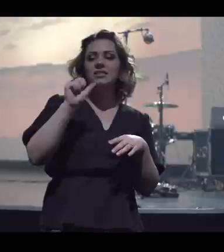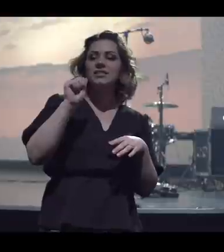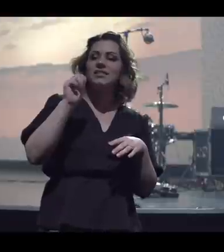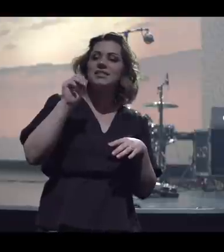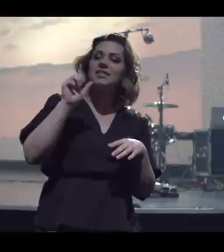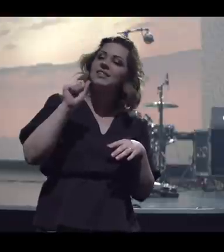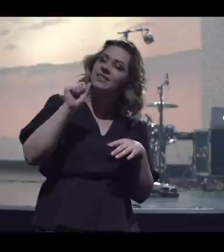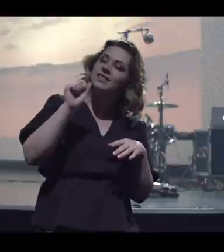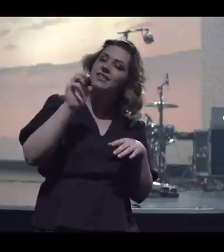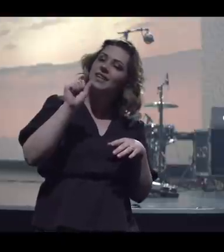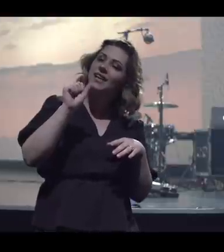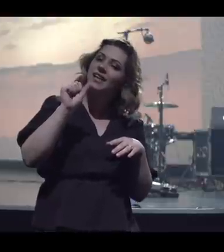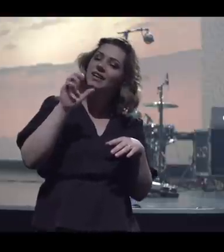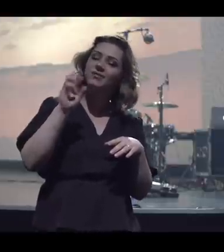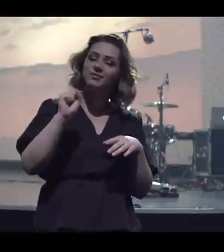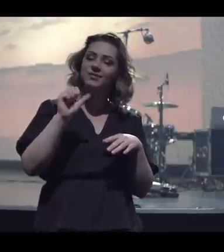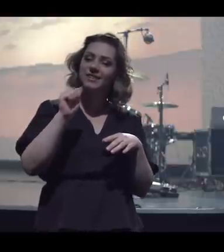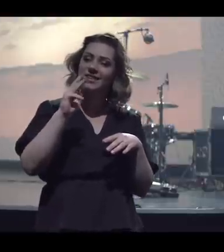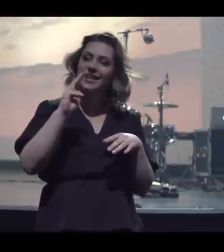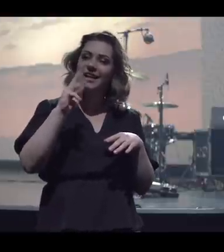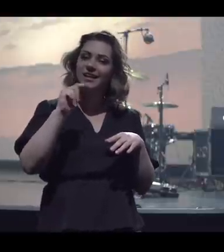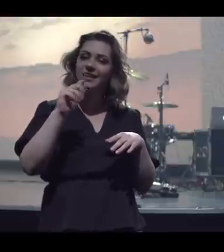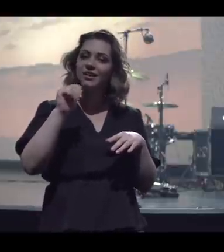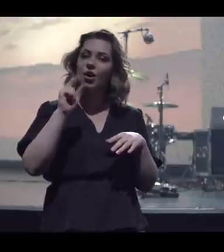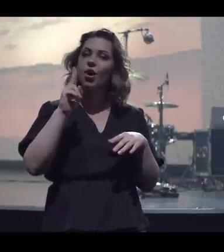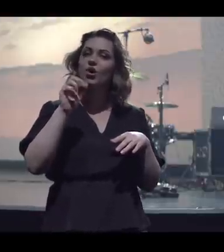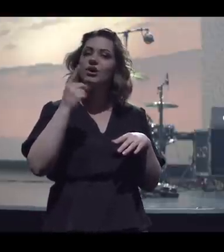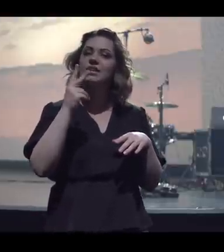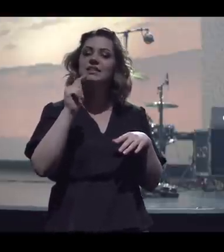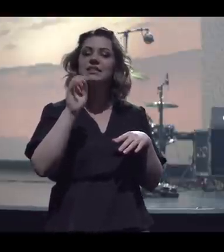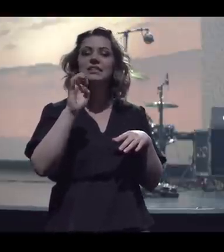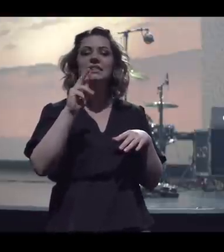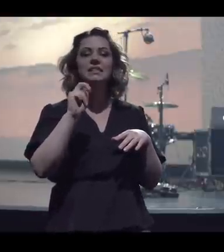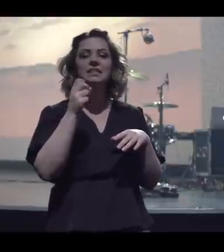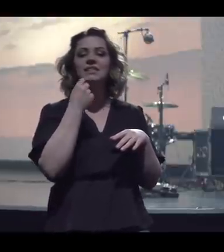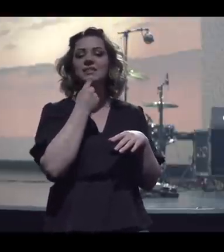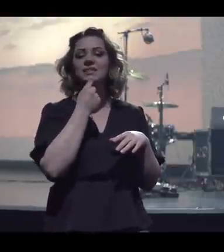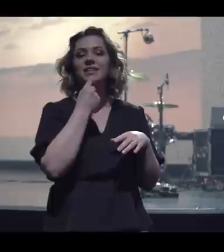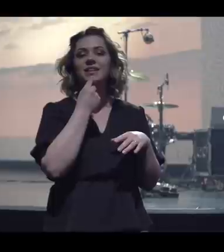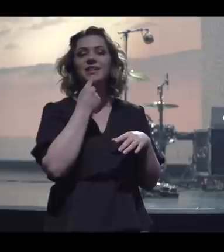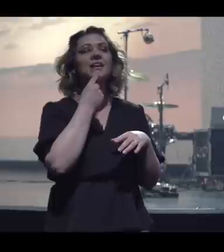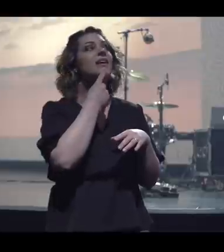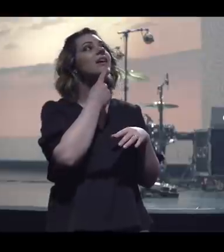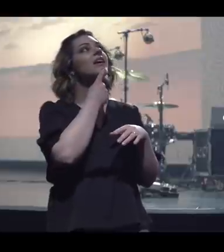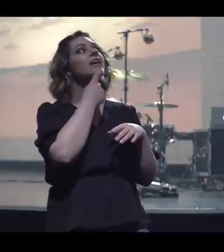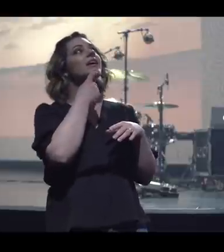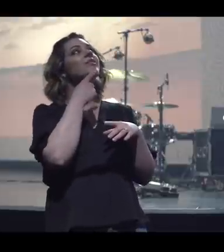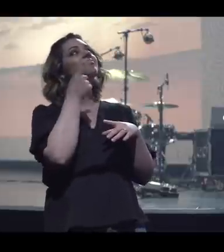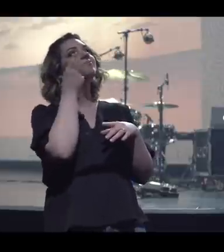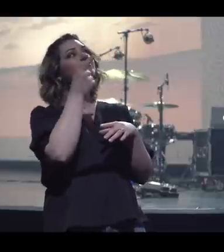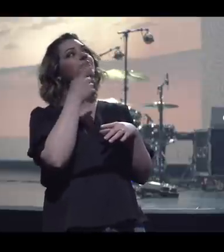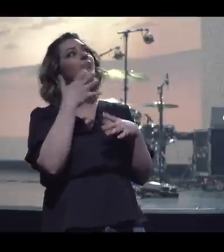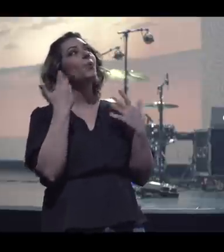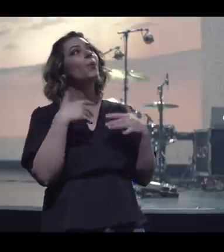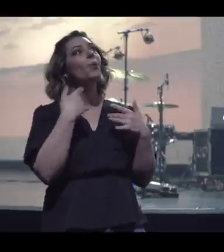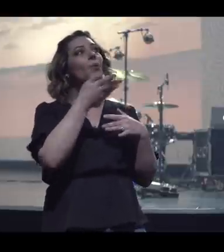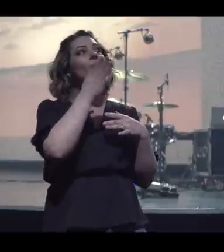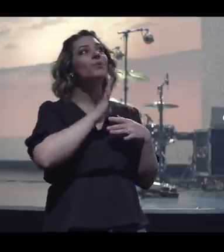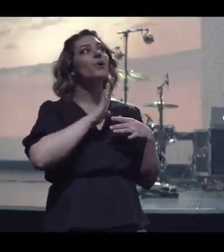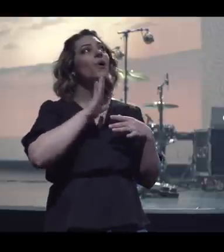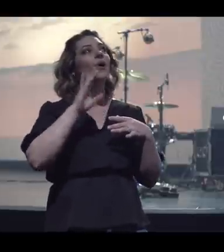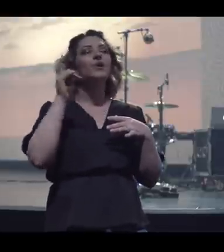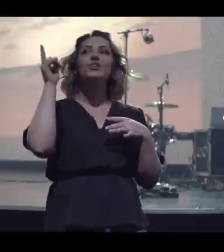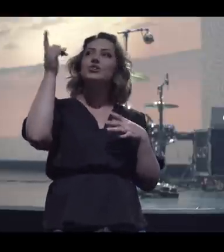thyself, and our souls are restless, searching till they find their rest in thee. There's a man on our surprise